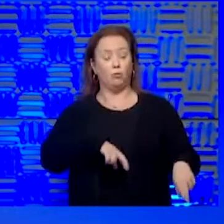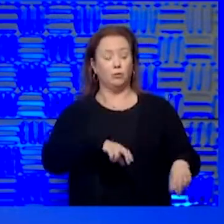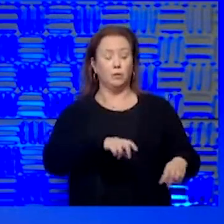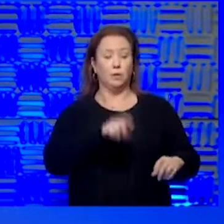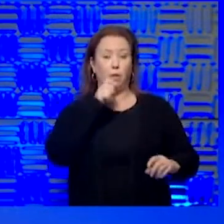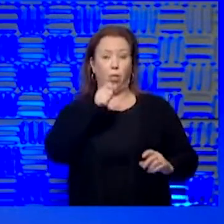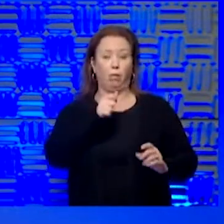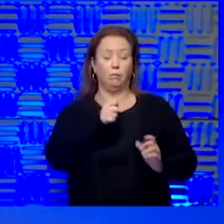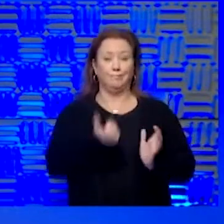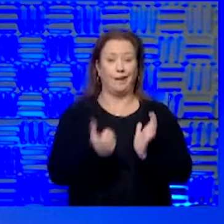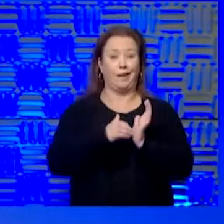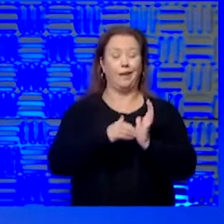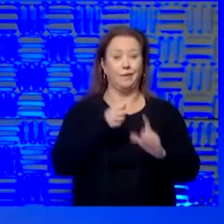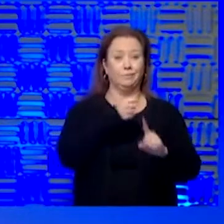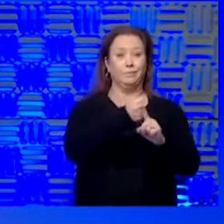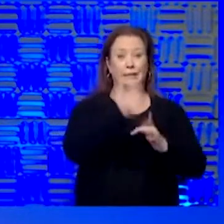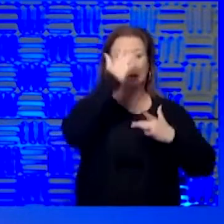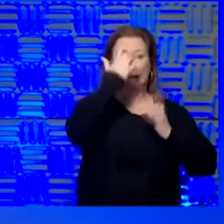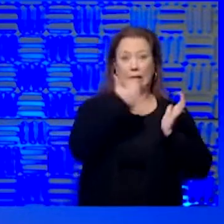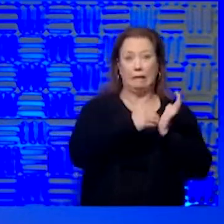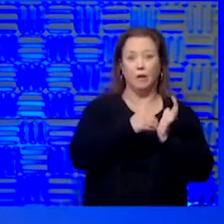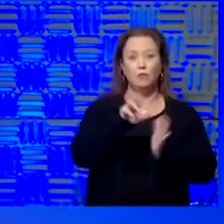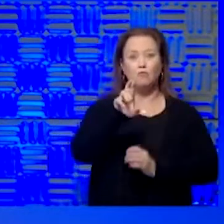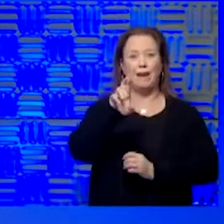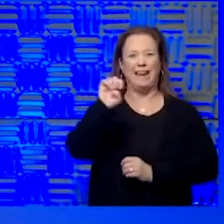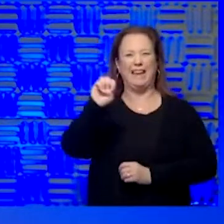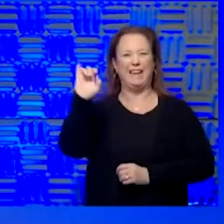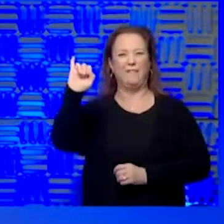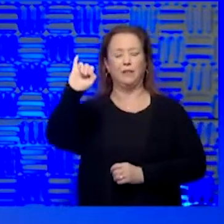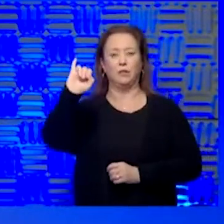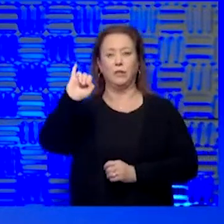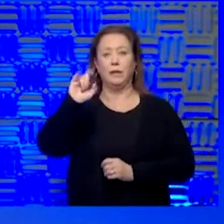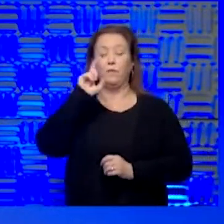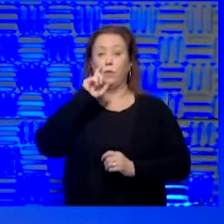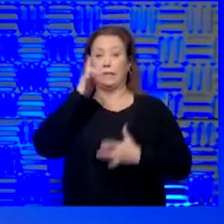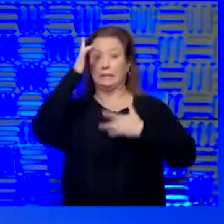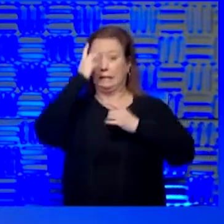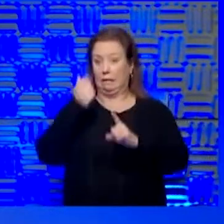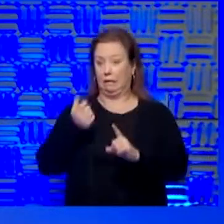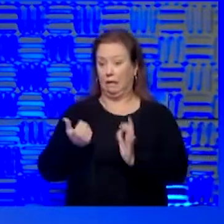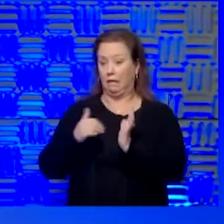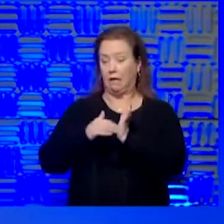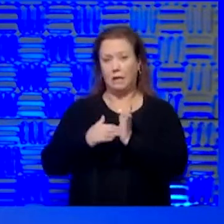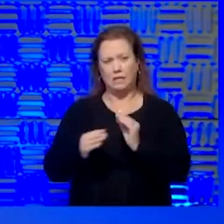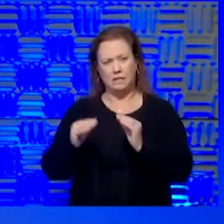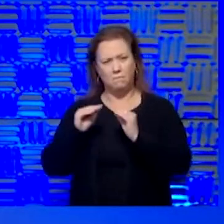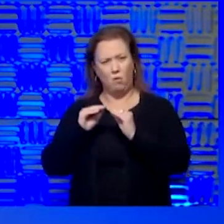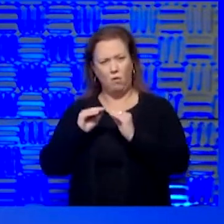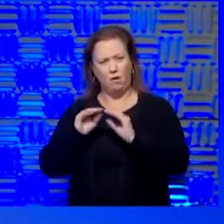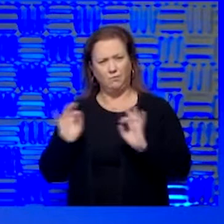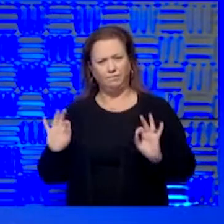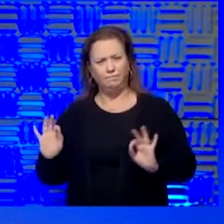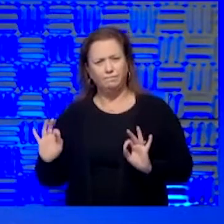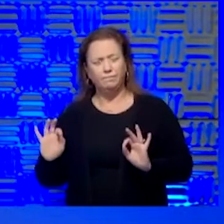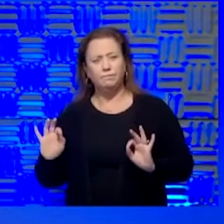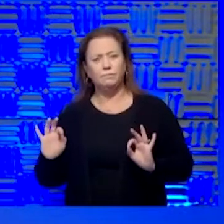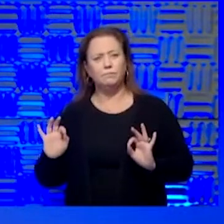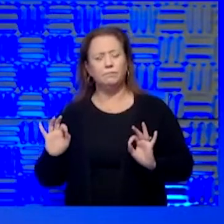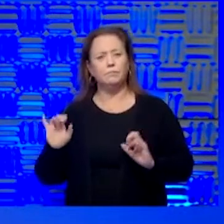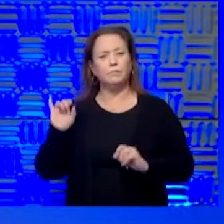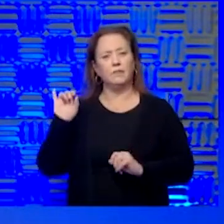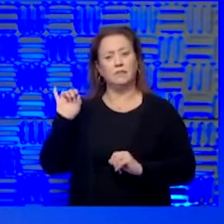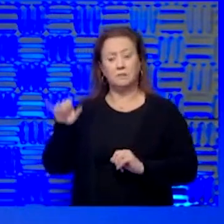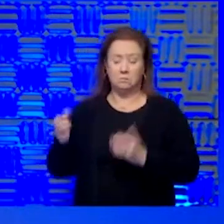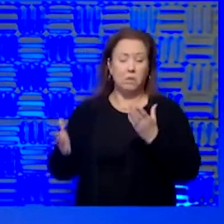relapse disease or possible reinfection. If you get reinfected, is it a more mild form. That might